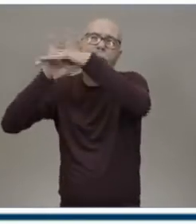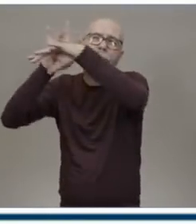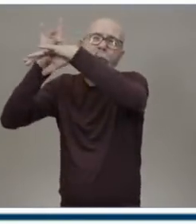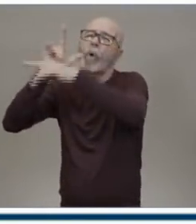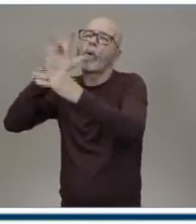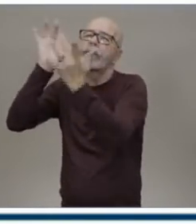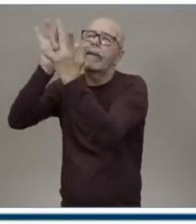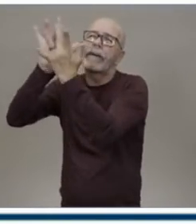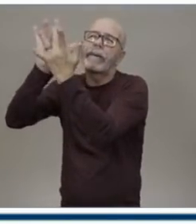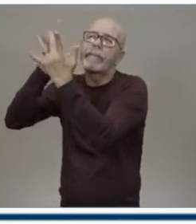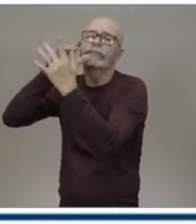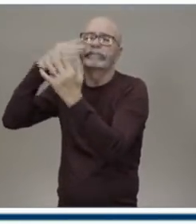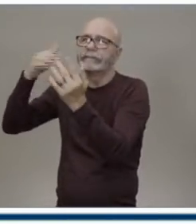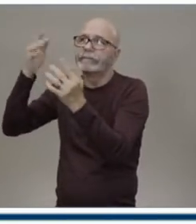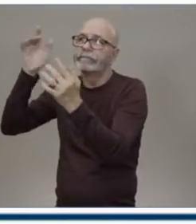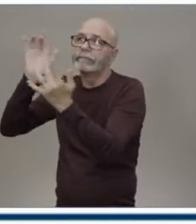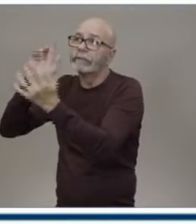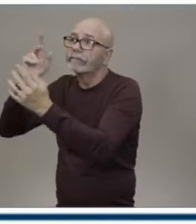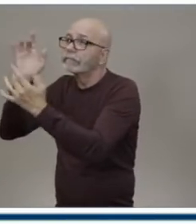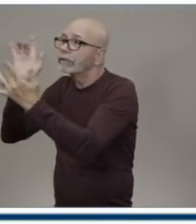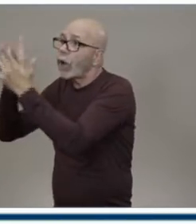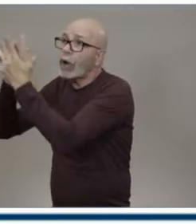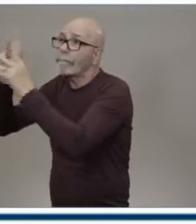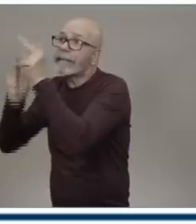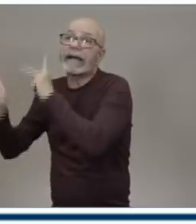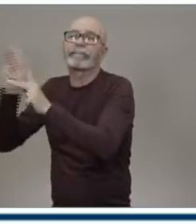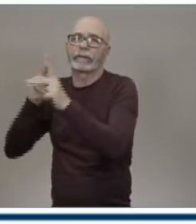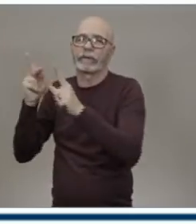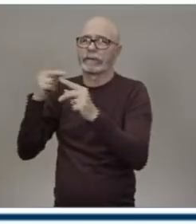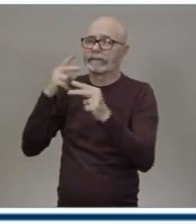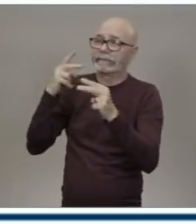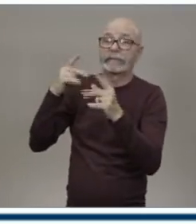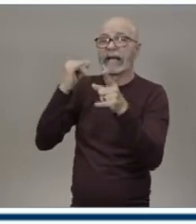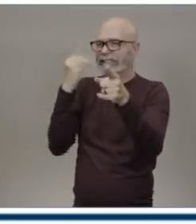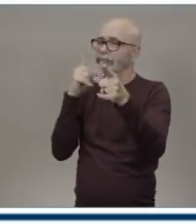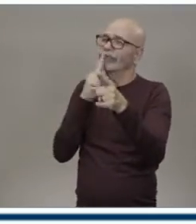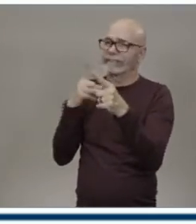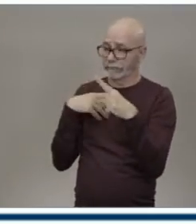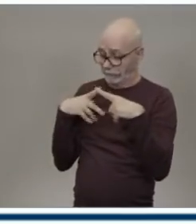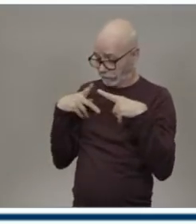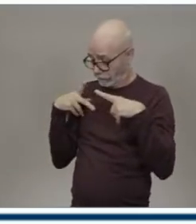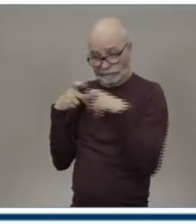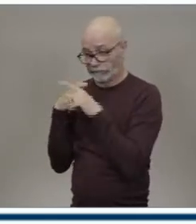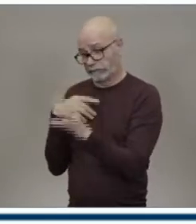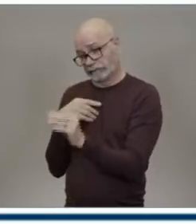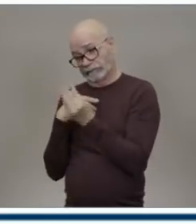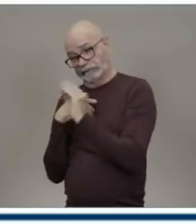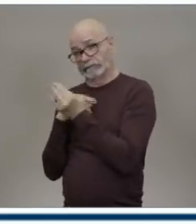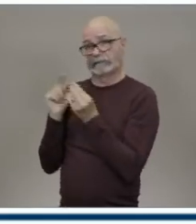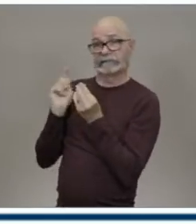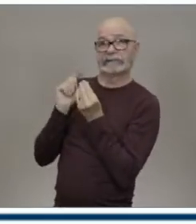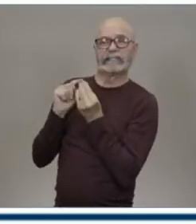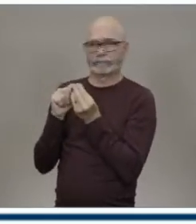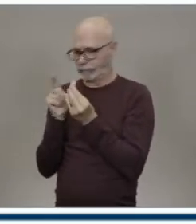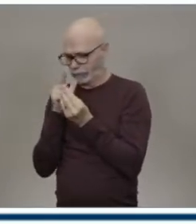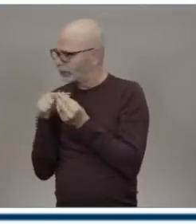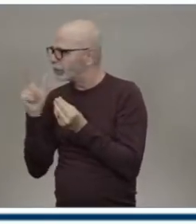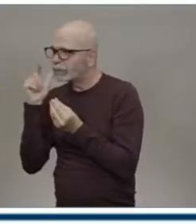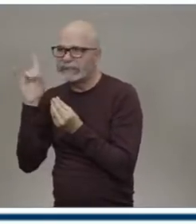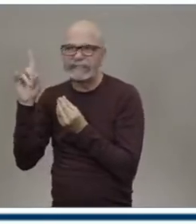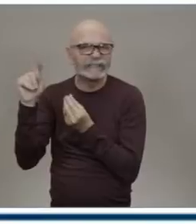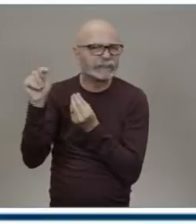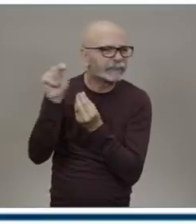tracing. Other cases where it's more complex and we're not sure where the person may have been exposed, then we also do more what we call